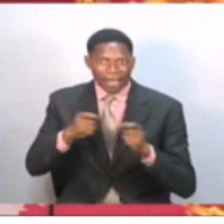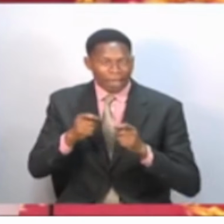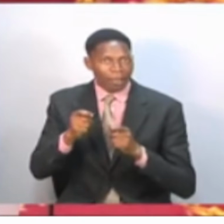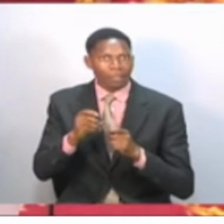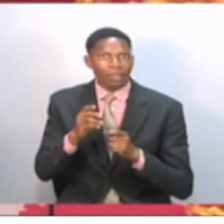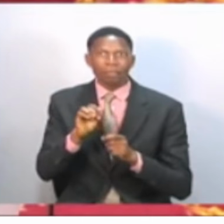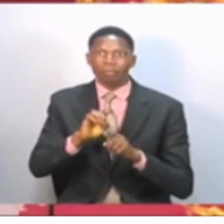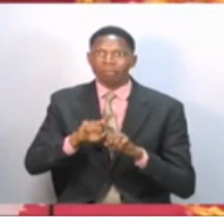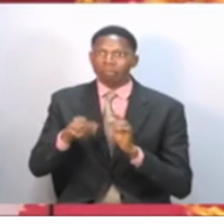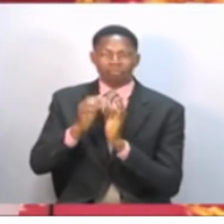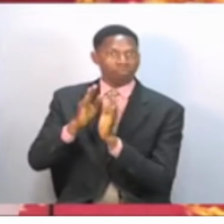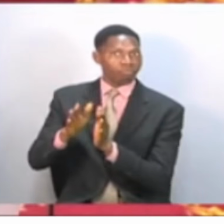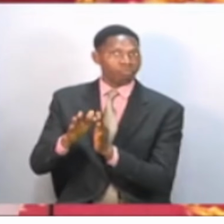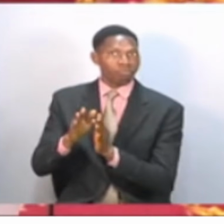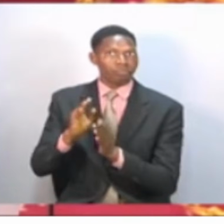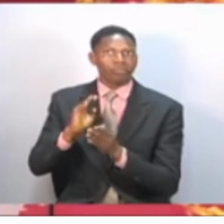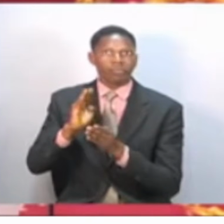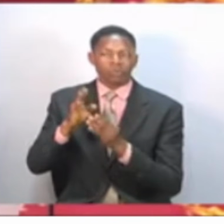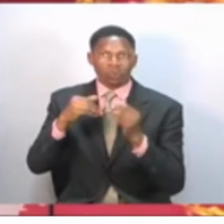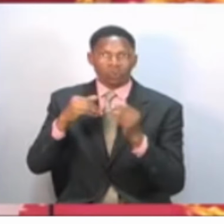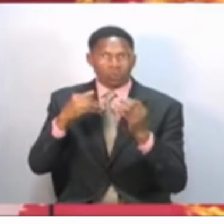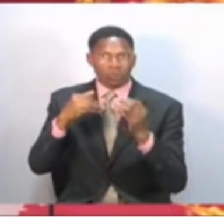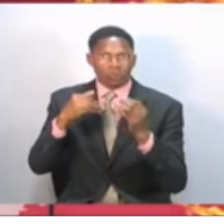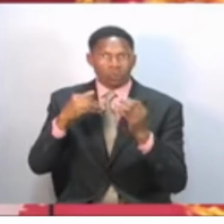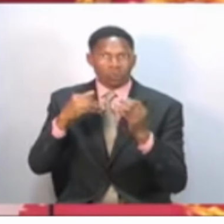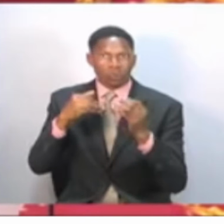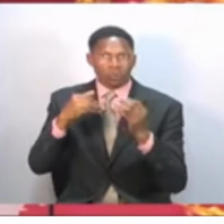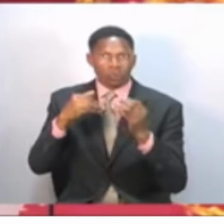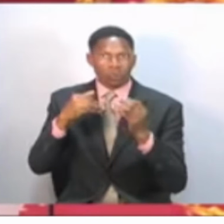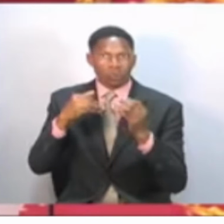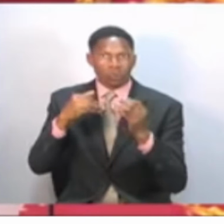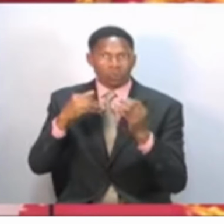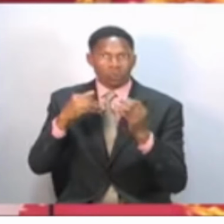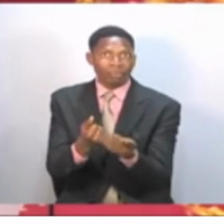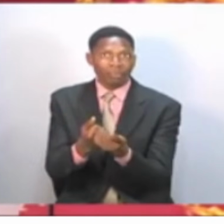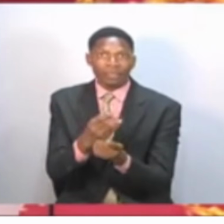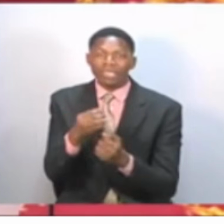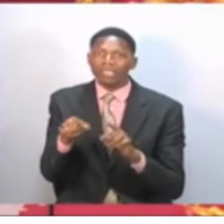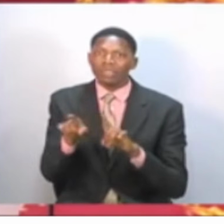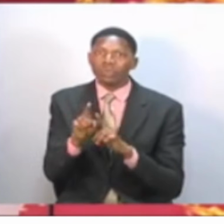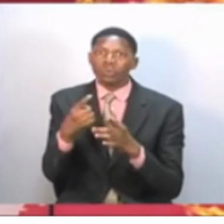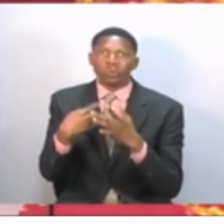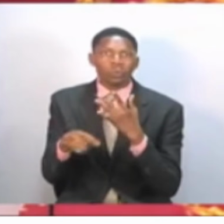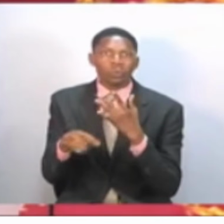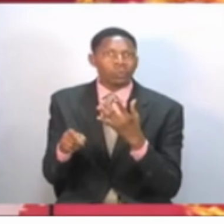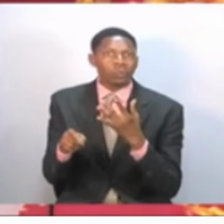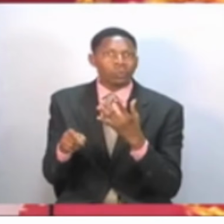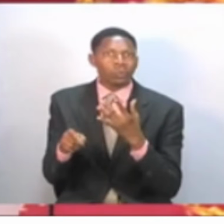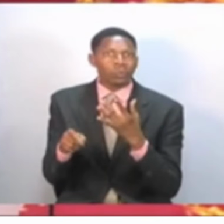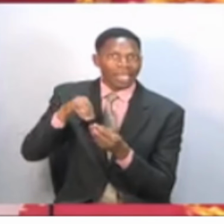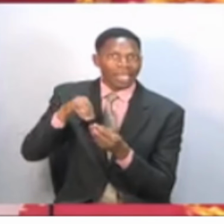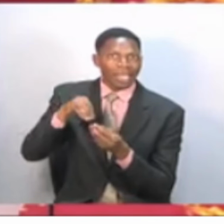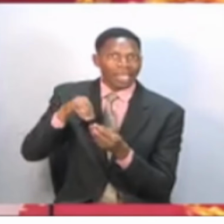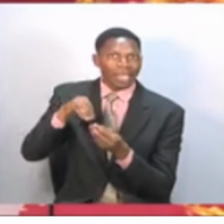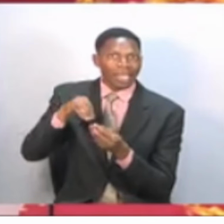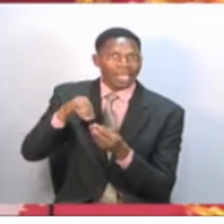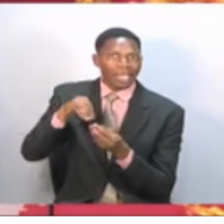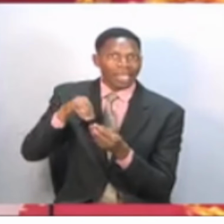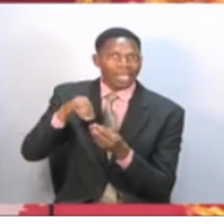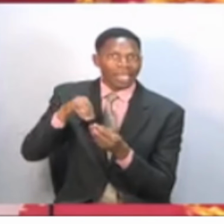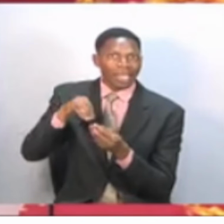contractors due to lack of dedicated funding and were absorbed as part of Big Push. These projects